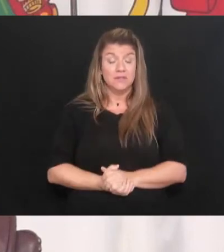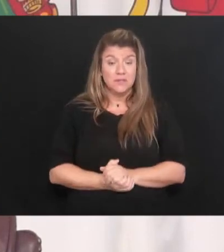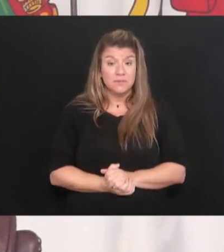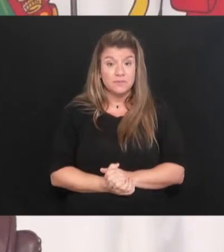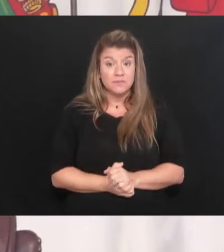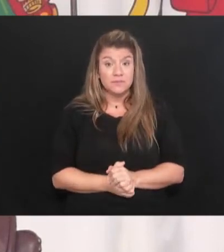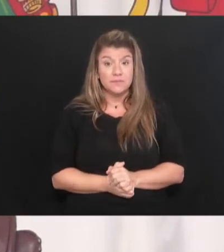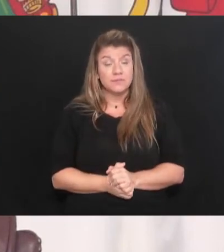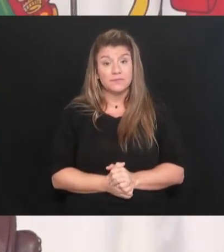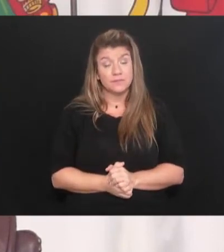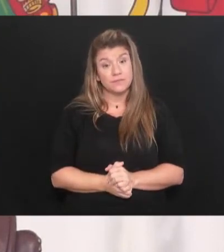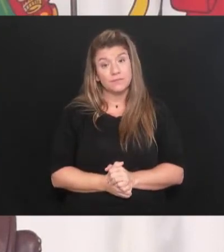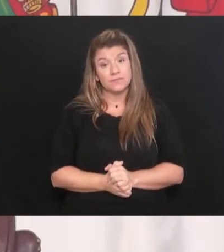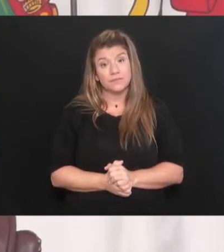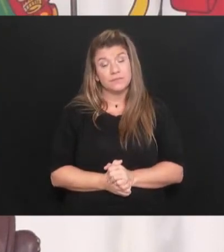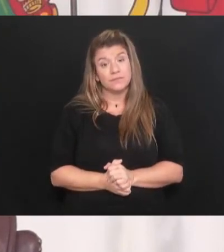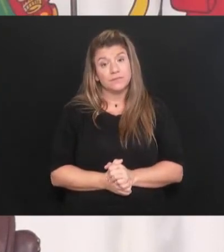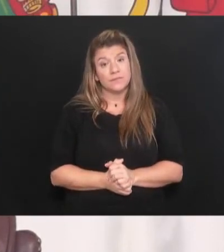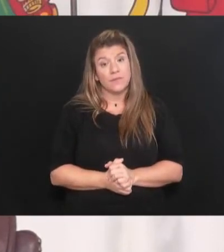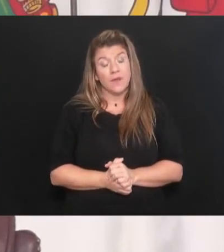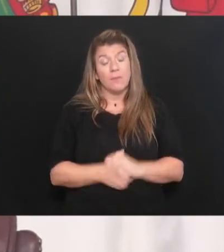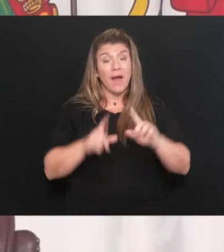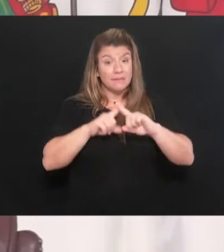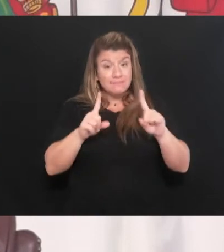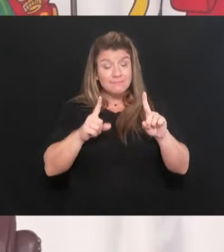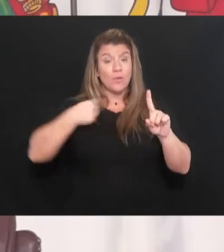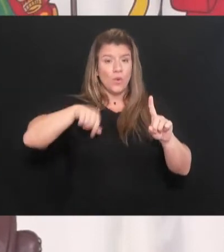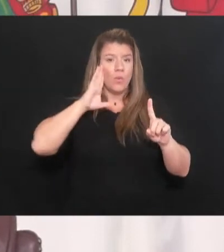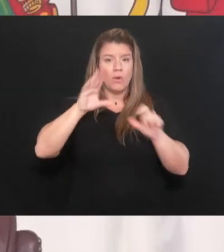We're going to continue to try.